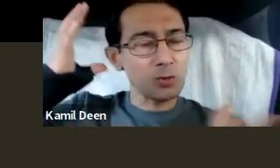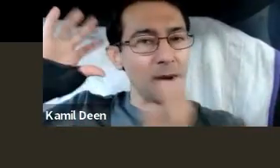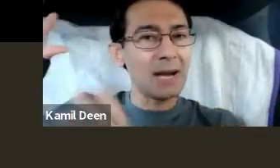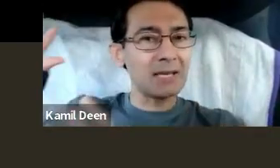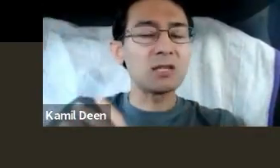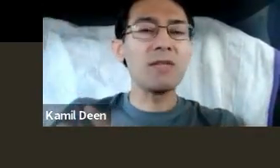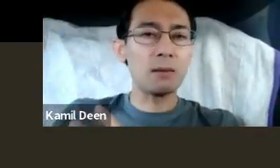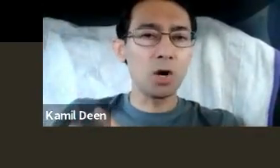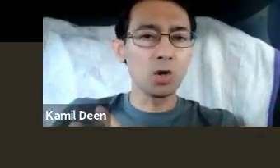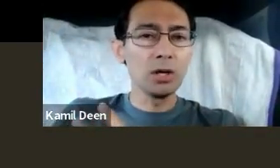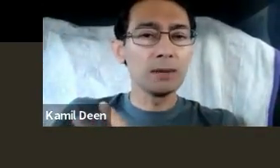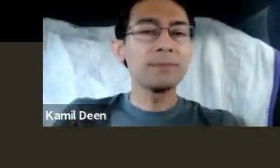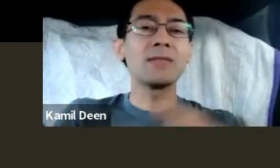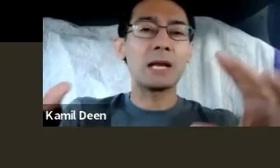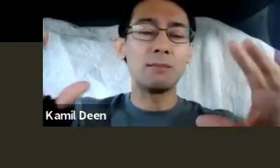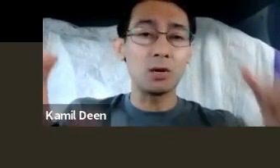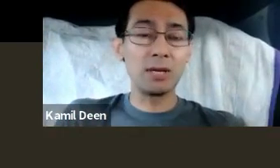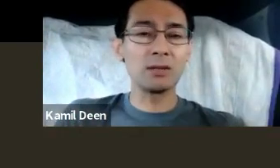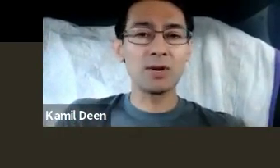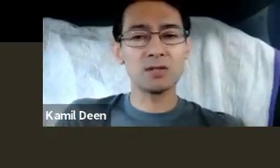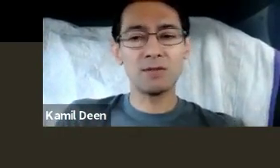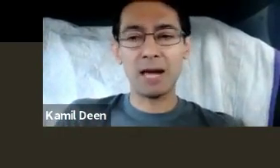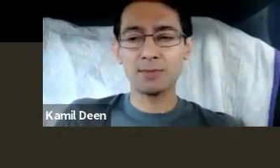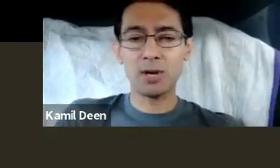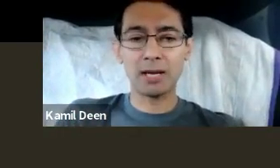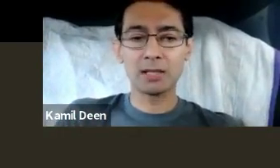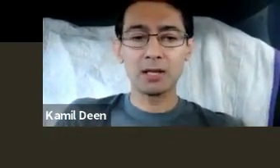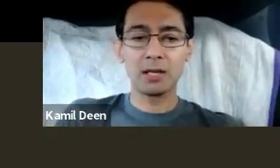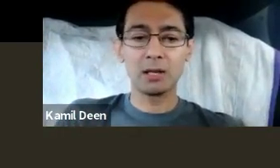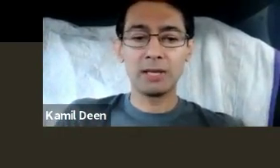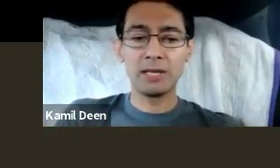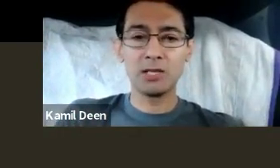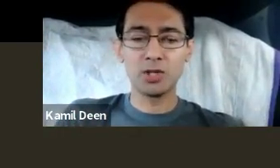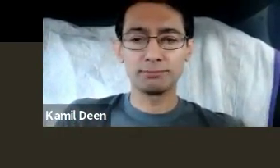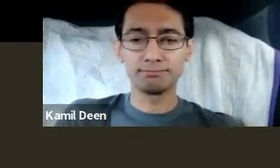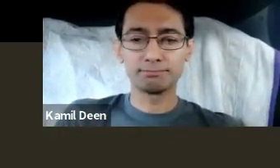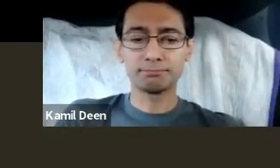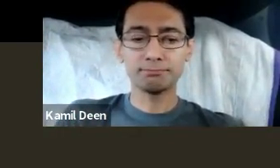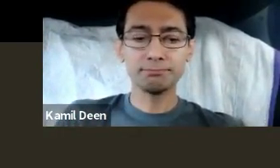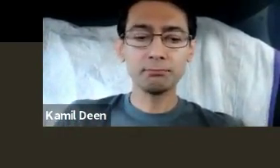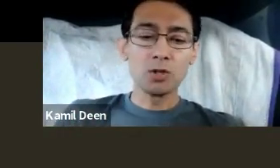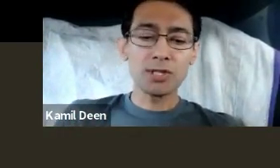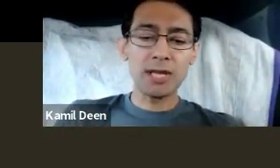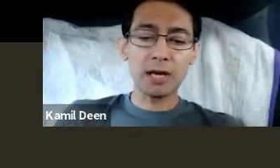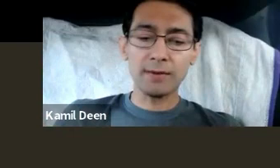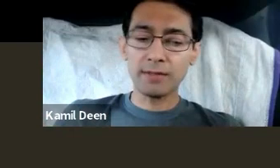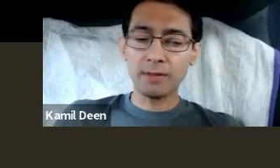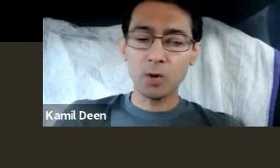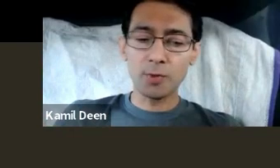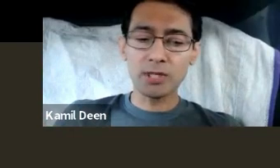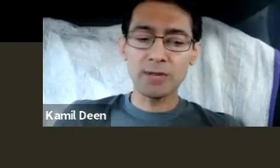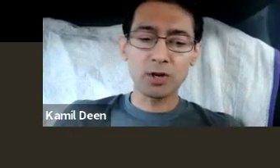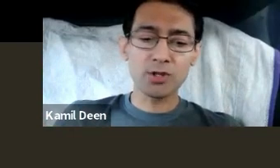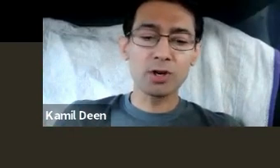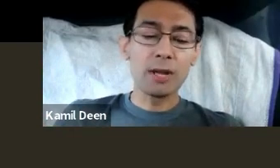can switch my mind into that mode. That'll make reading the rest of the abstract a little bit easier. You'll see, and I